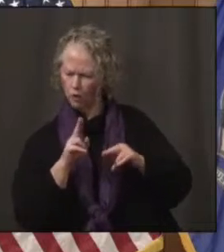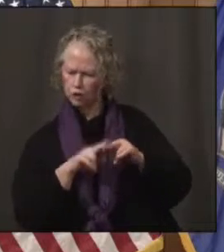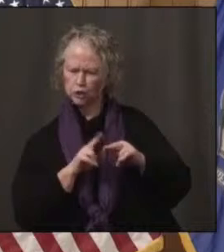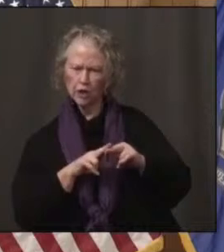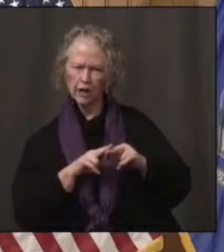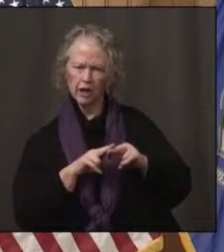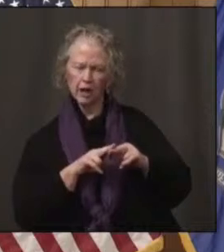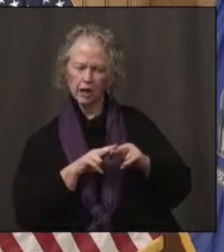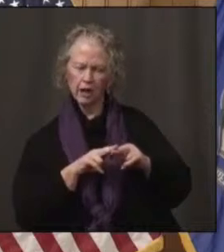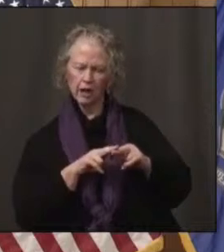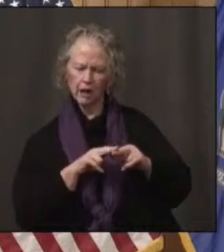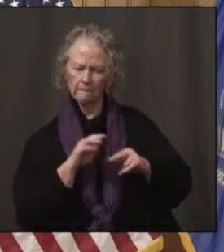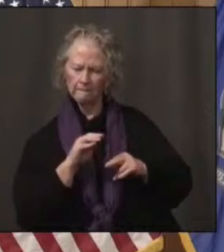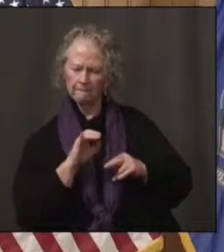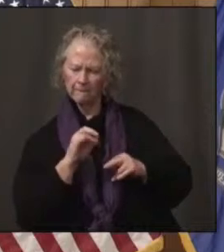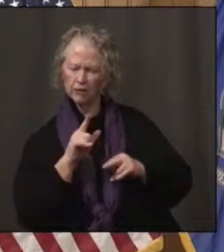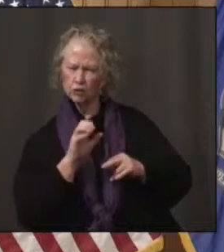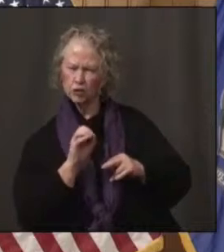Nichelle Mullins. So